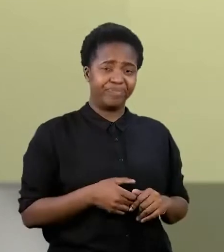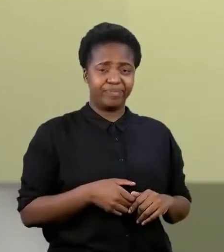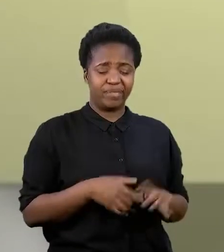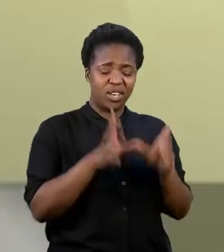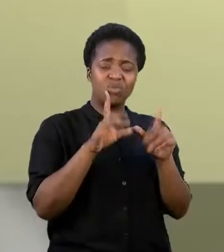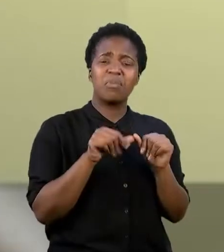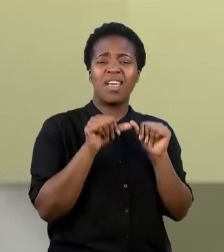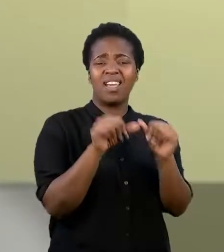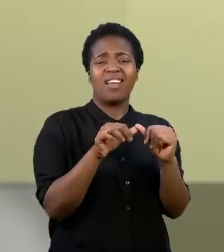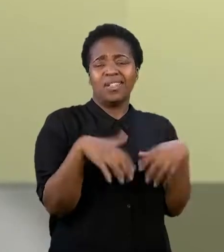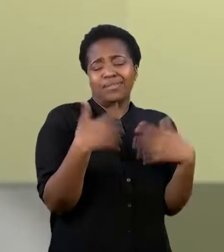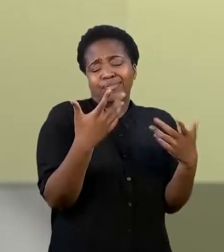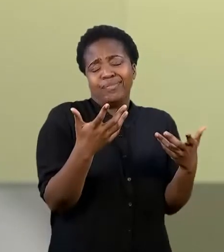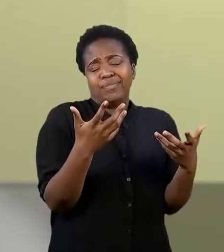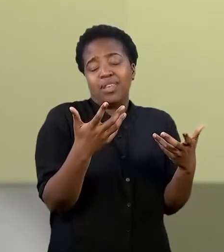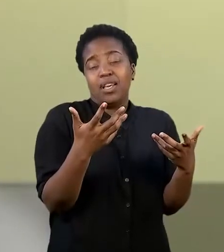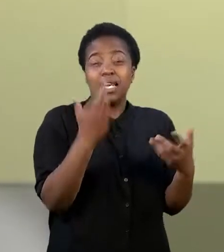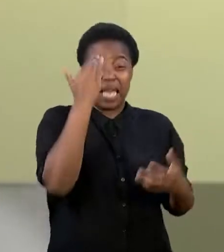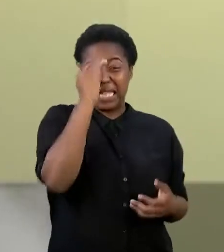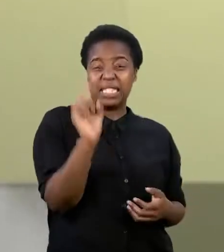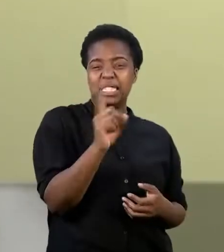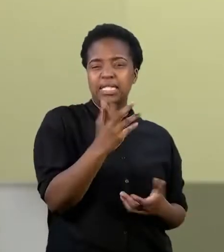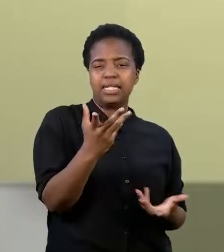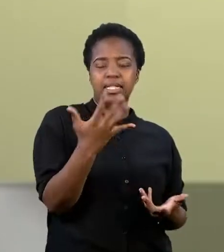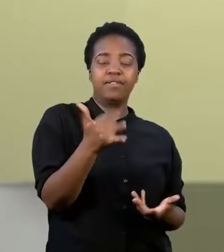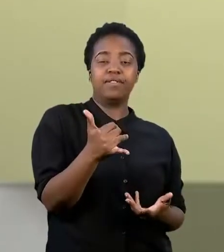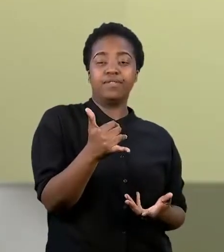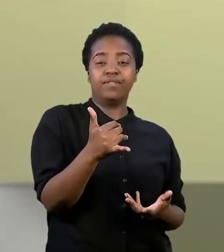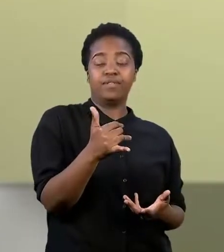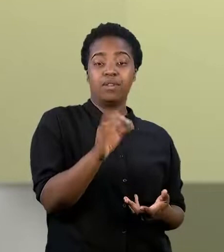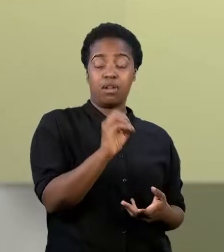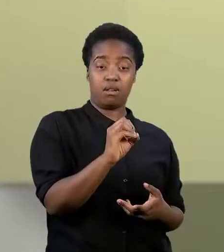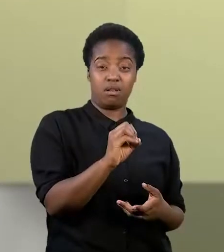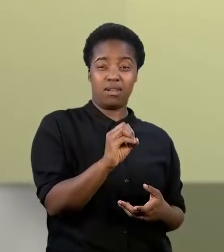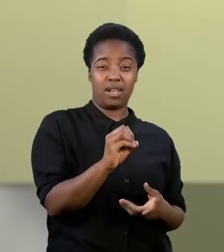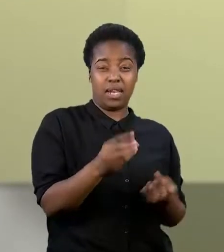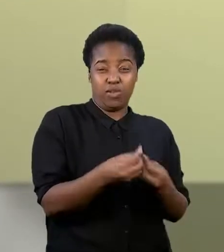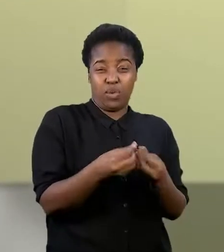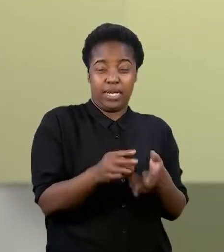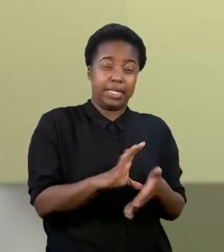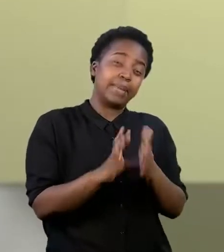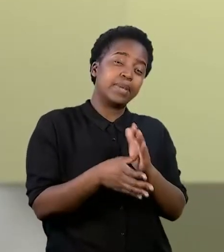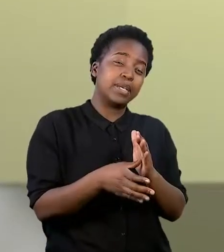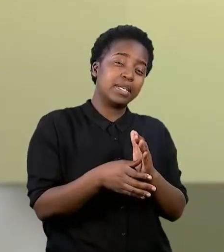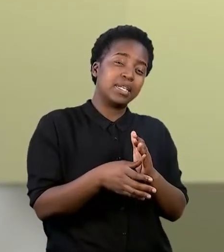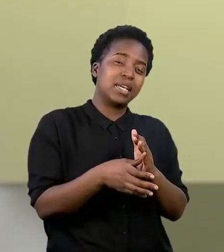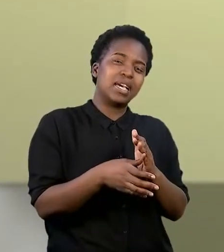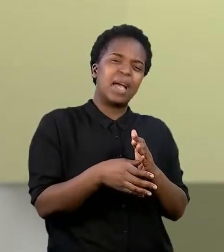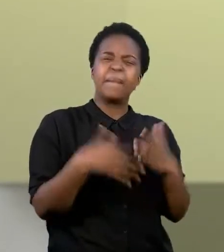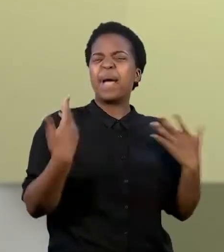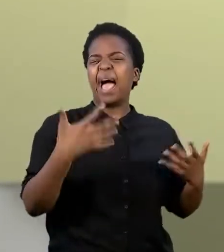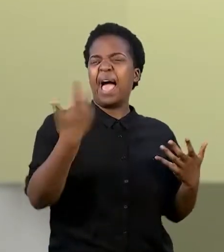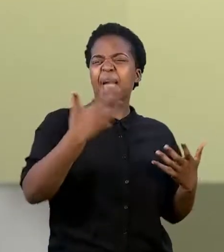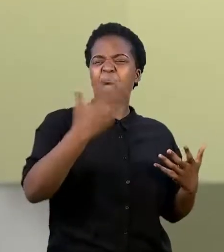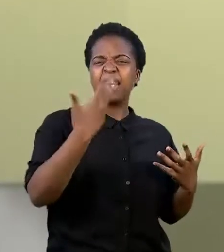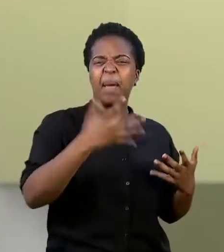must just khuretse a skying khuretseng a ke khana ba diagnosed tsene ka this thing gore a enke ka re